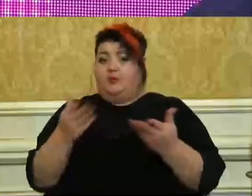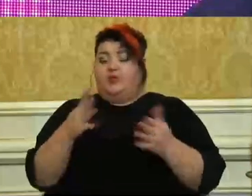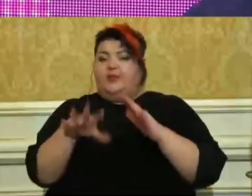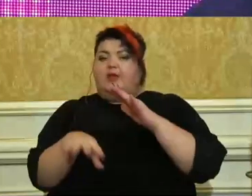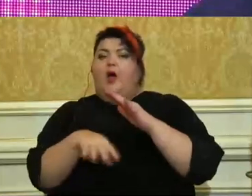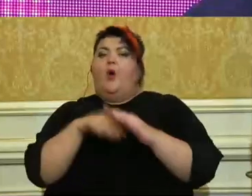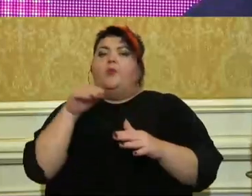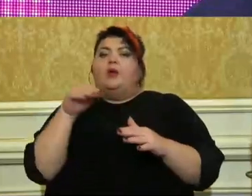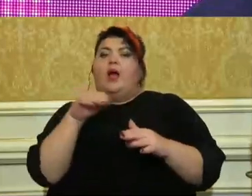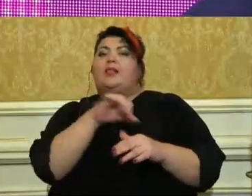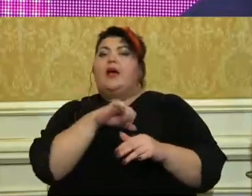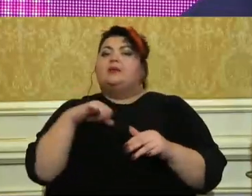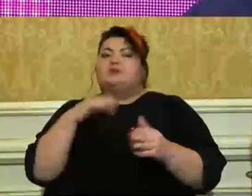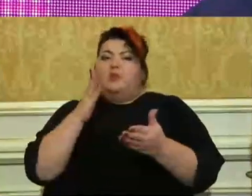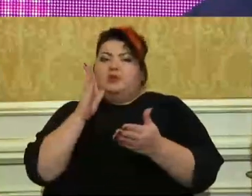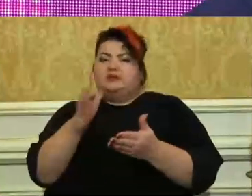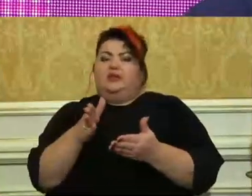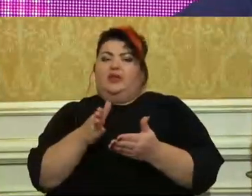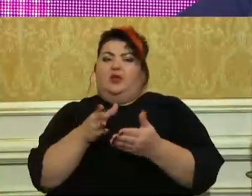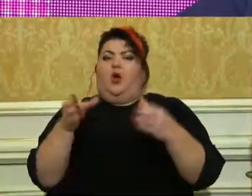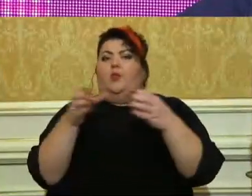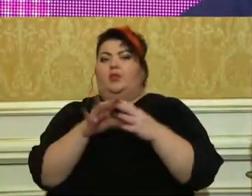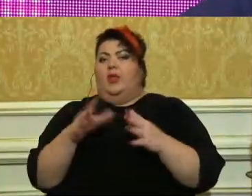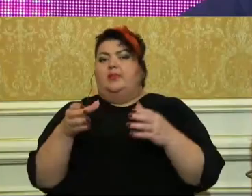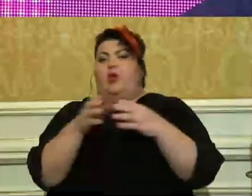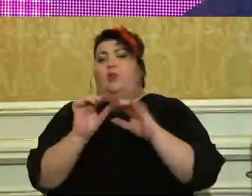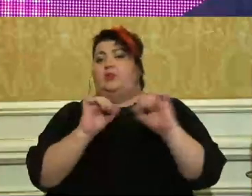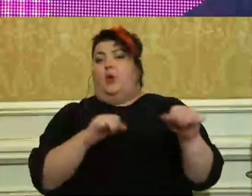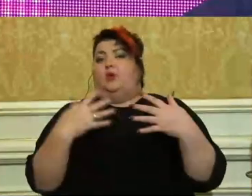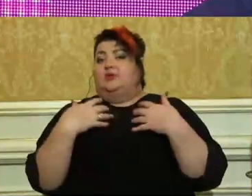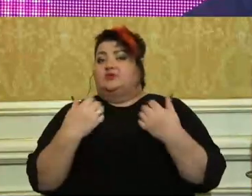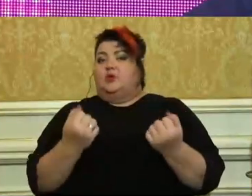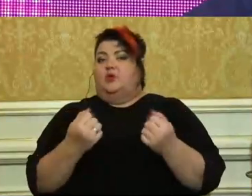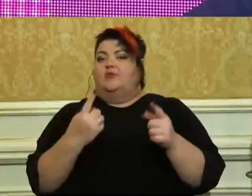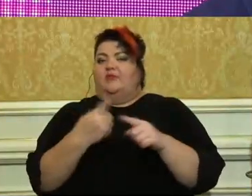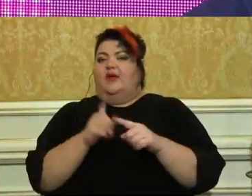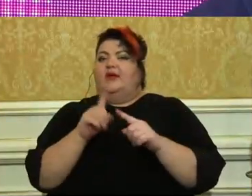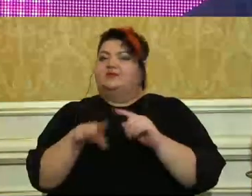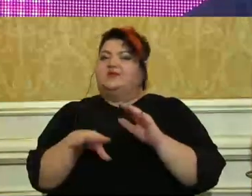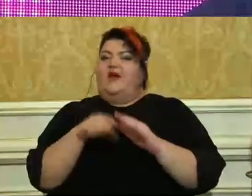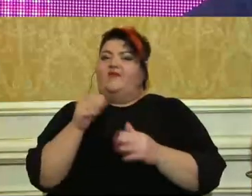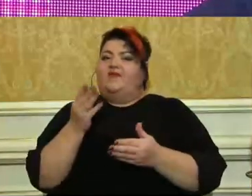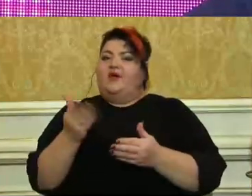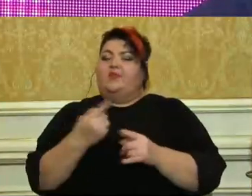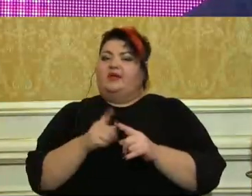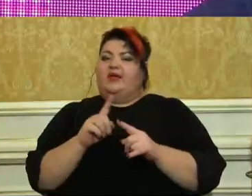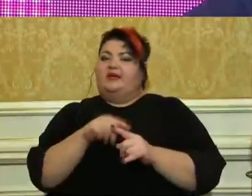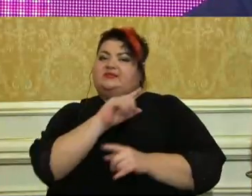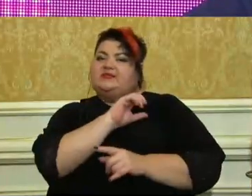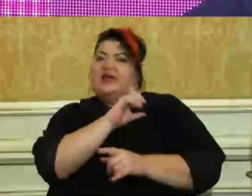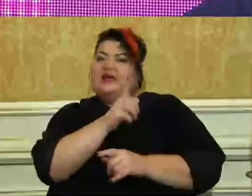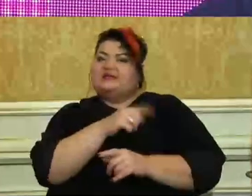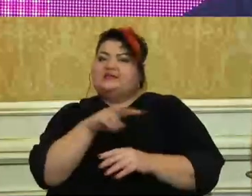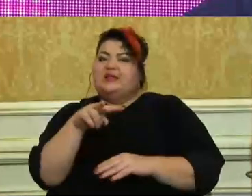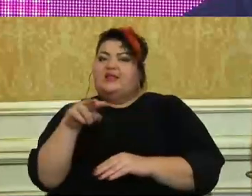then doctor, the deputy, decided to choose this very committee, but not the committee for healthcare. This is